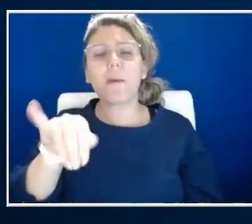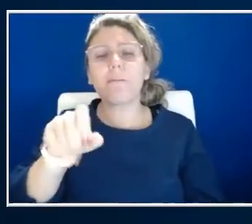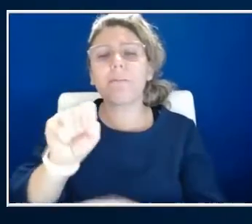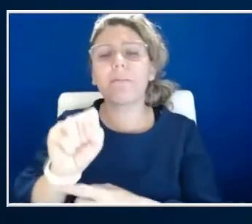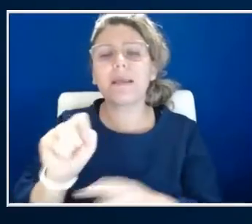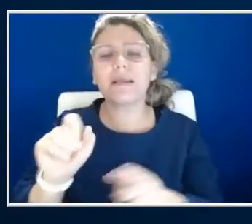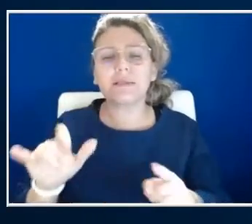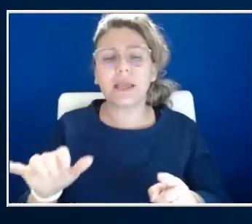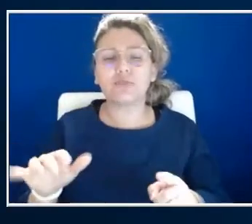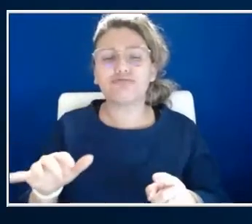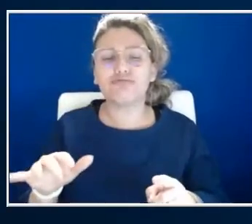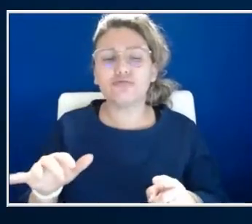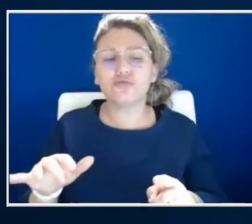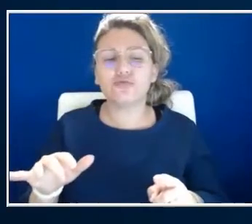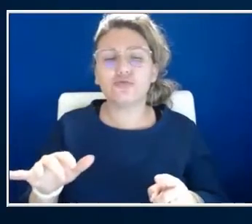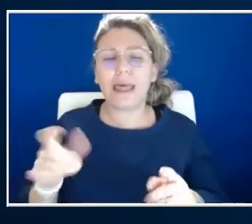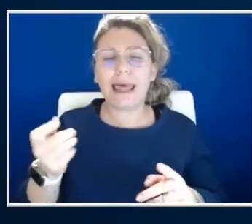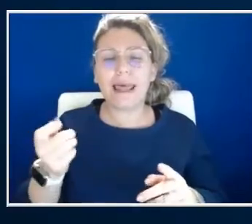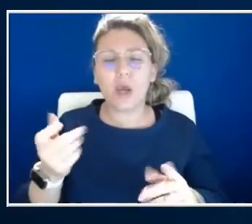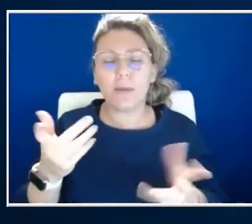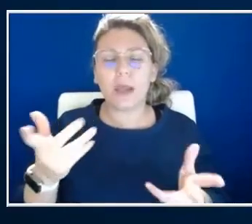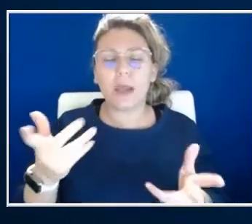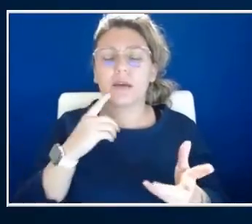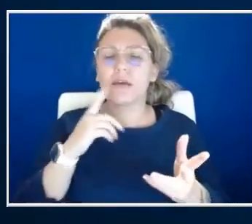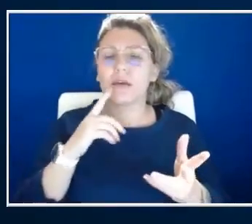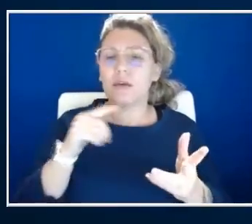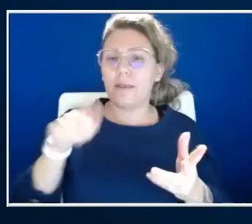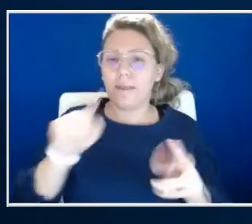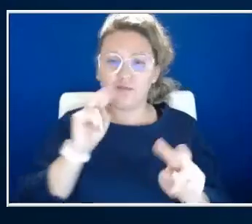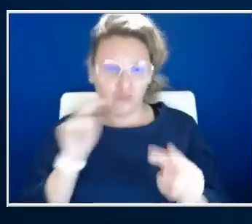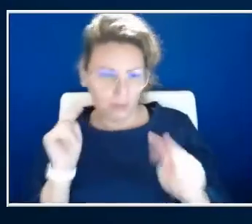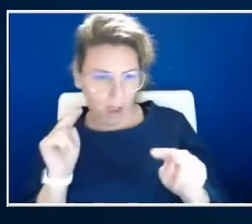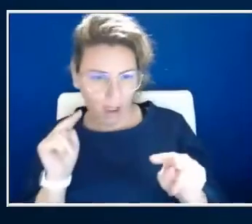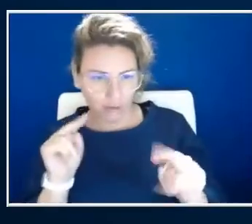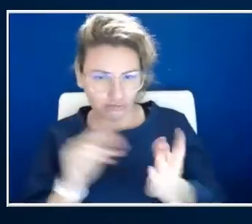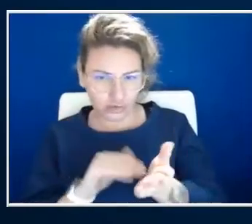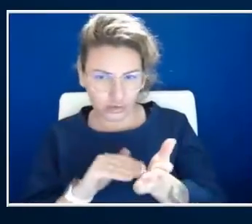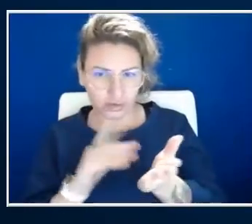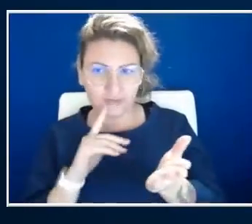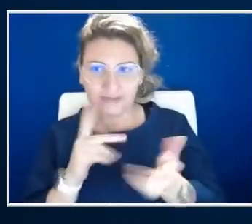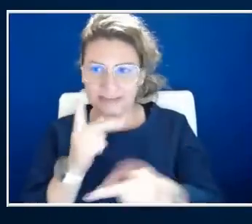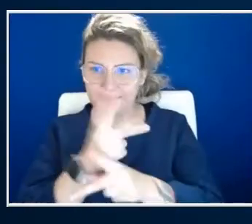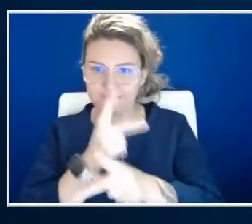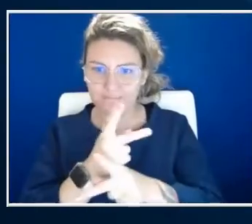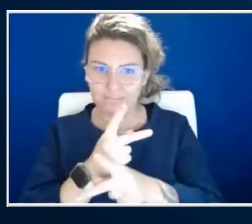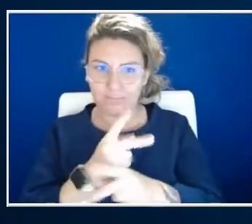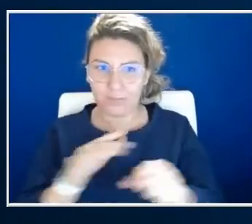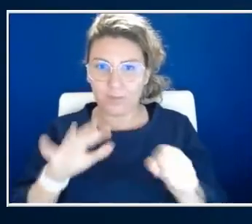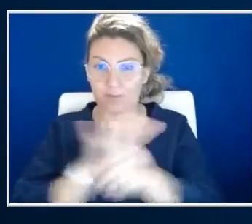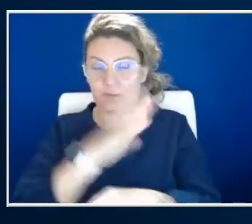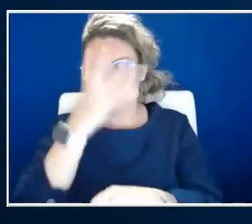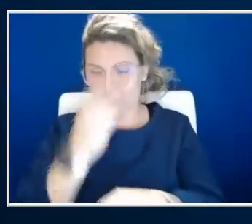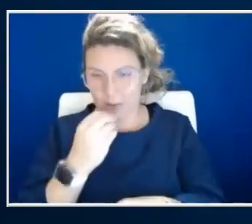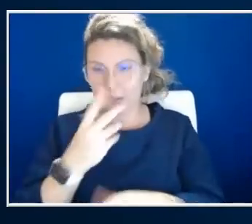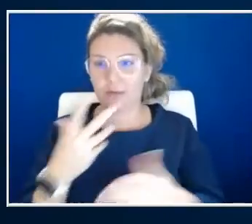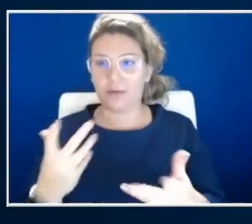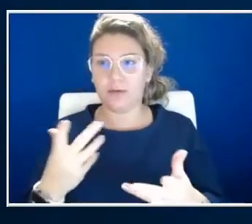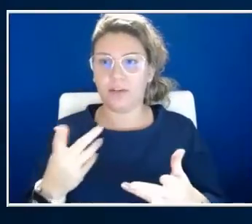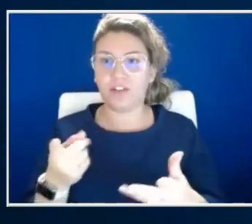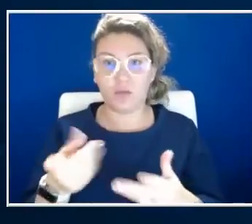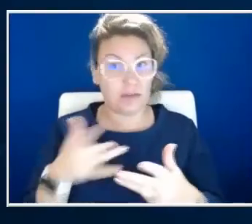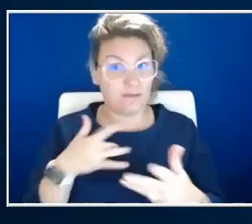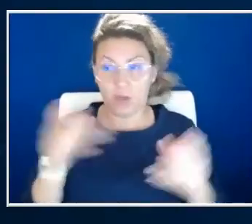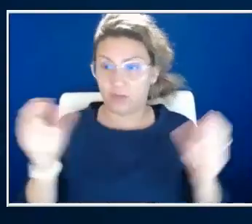was something the anesthesiologist was monitoring to sort of keep him completely anesthetized. So again, so he felt no pain.